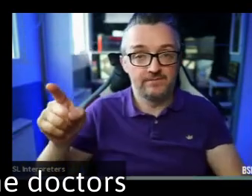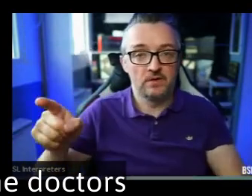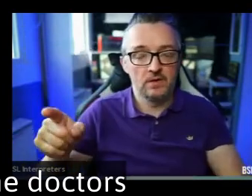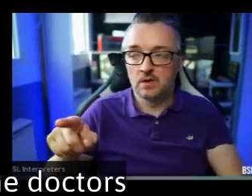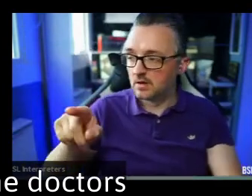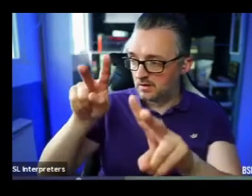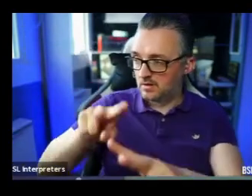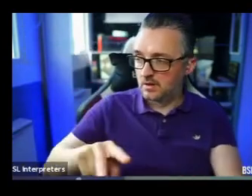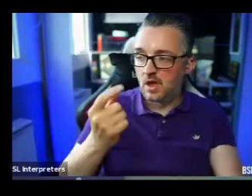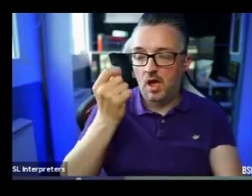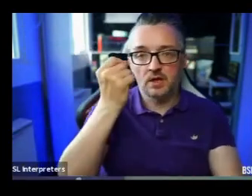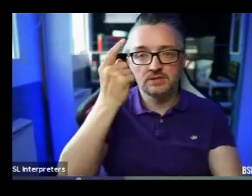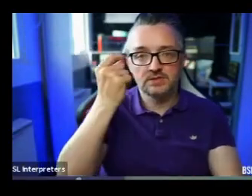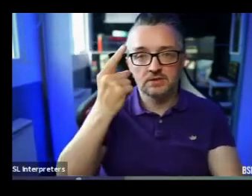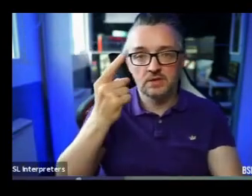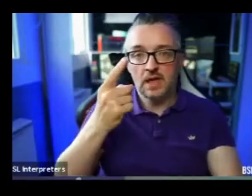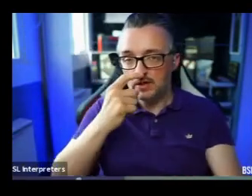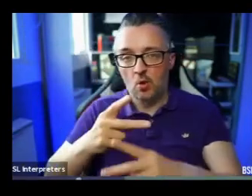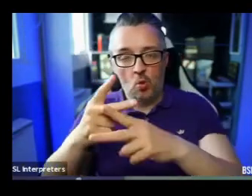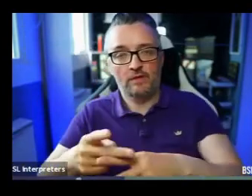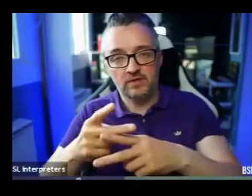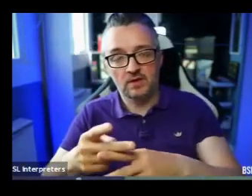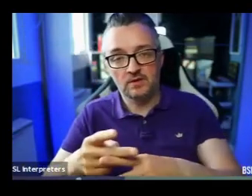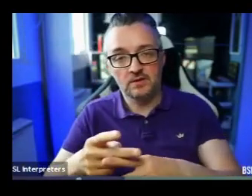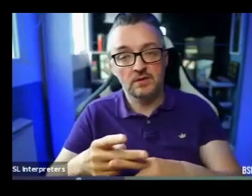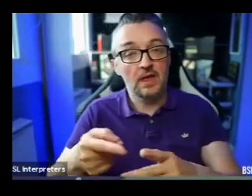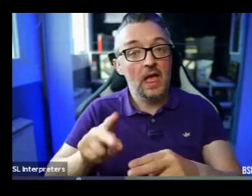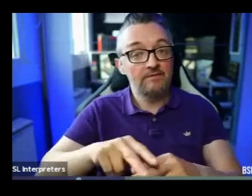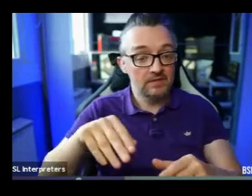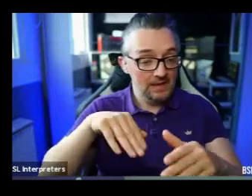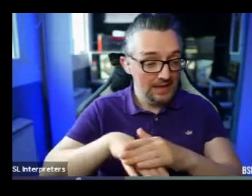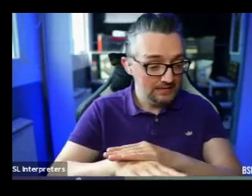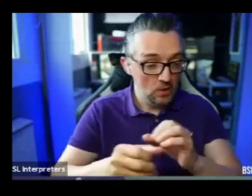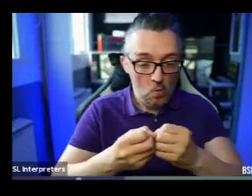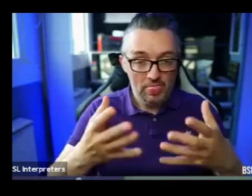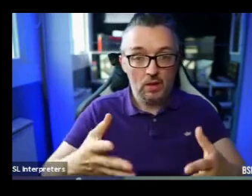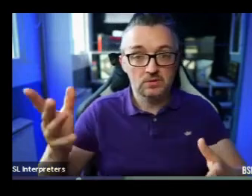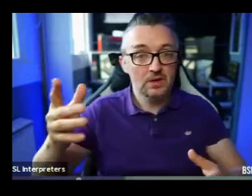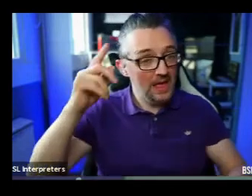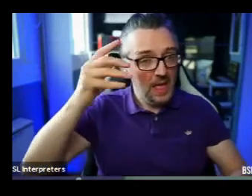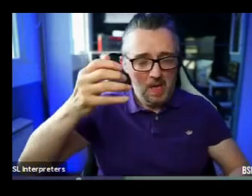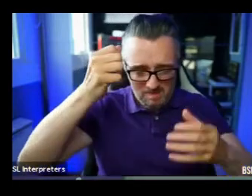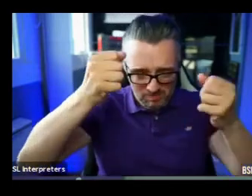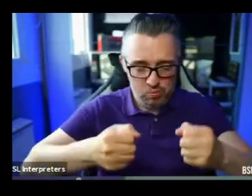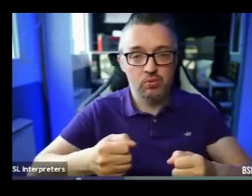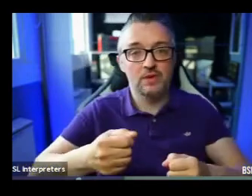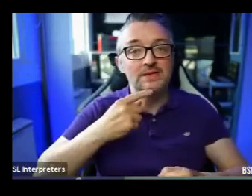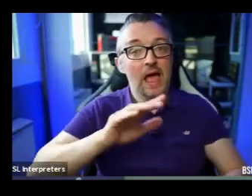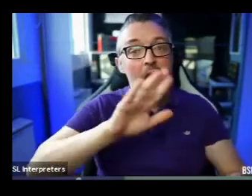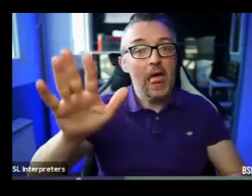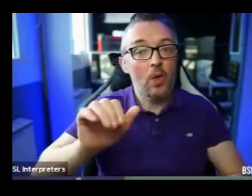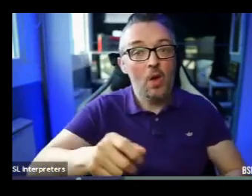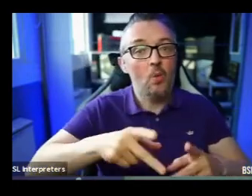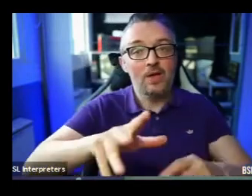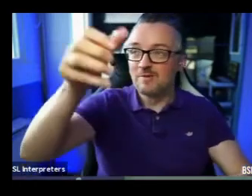the wall, they understood her and they could care for her. They said if they walked in without the poster and she pulled their hair, because